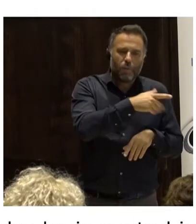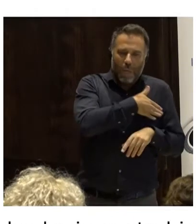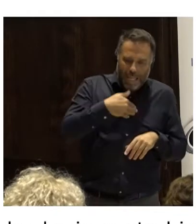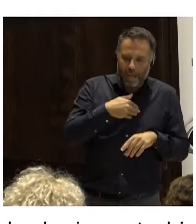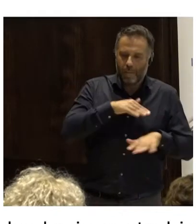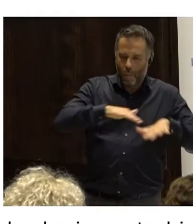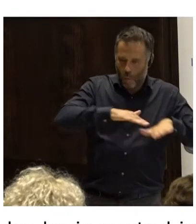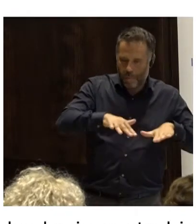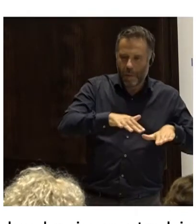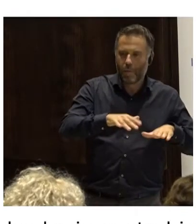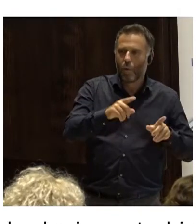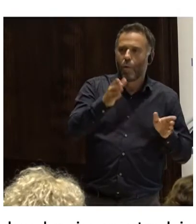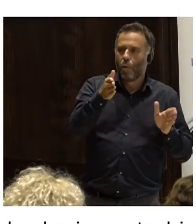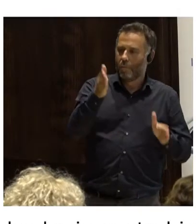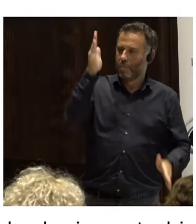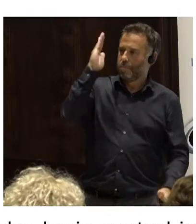that play environment.